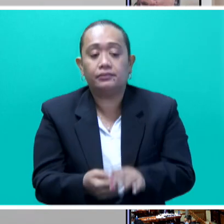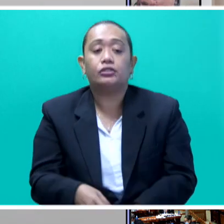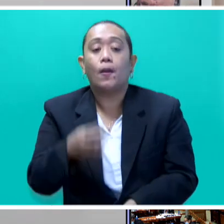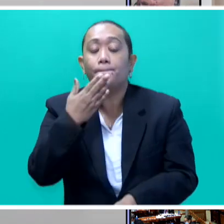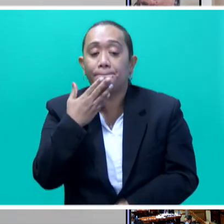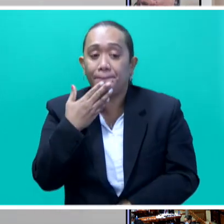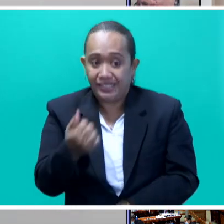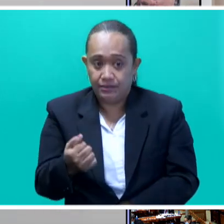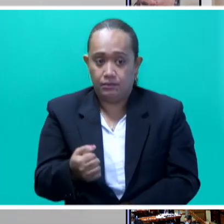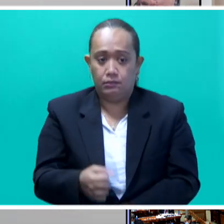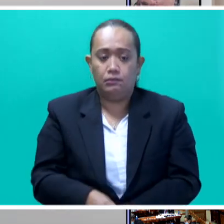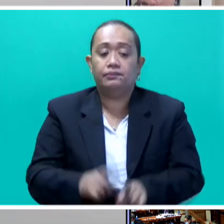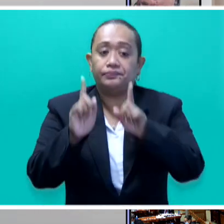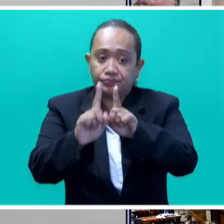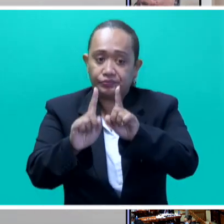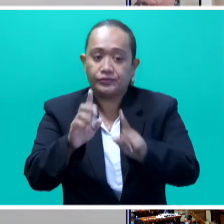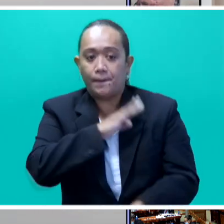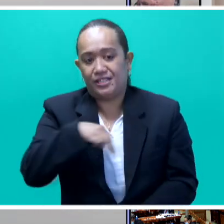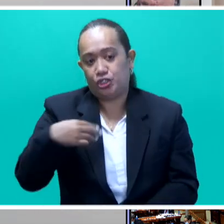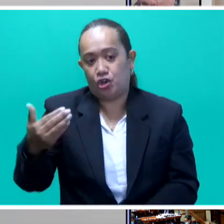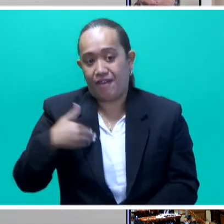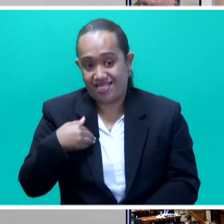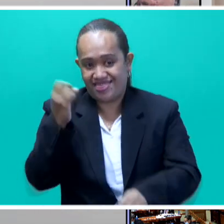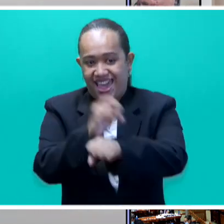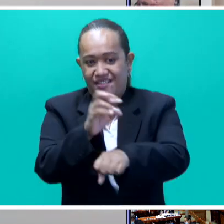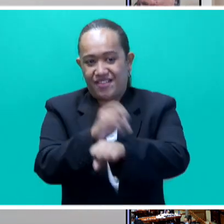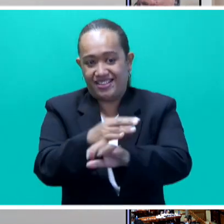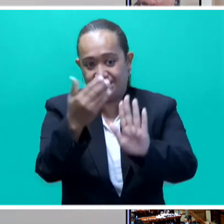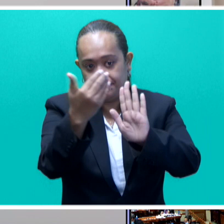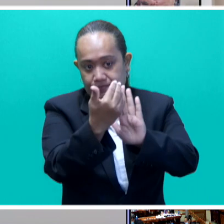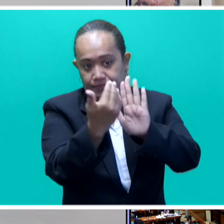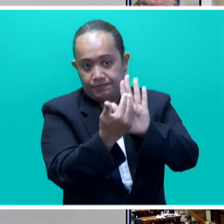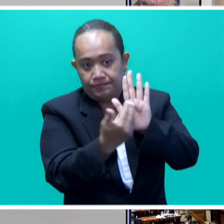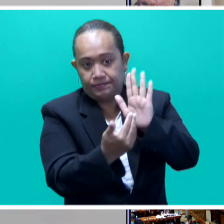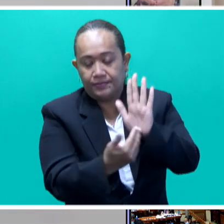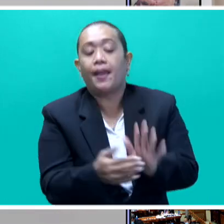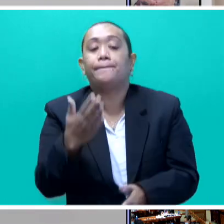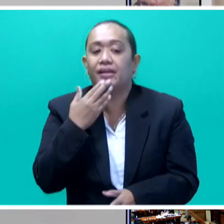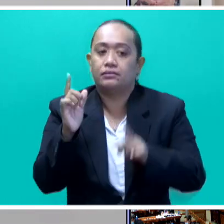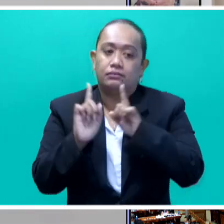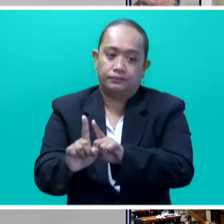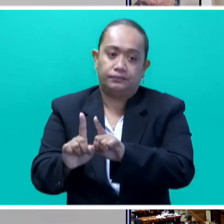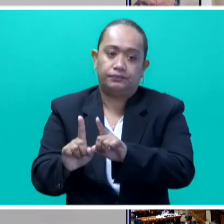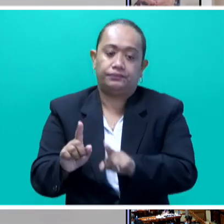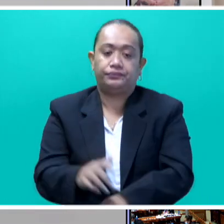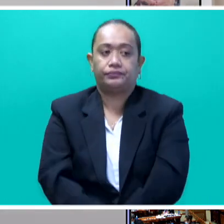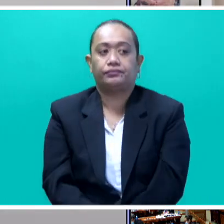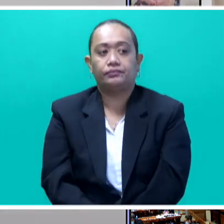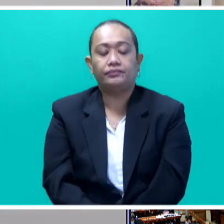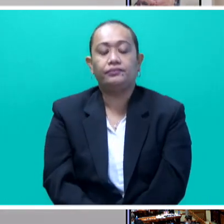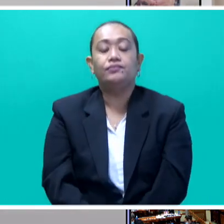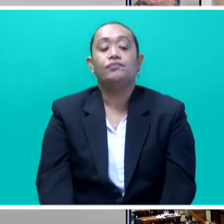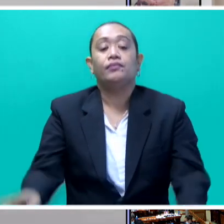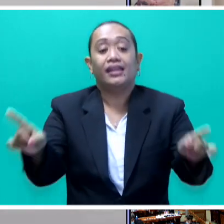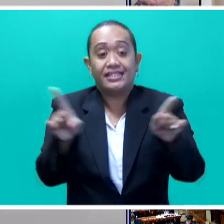That's what we need to aim for, Mr. Speaker, sir, because we'll never achieve 100% vaccination, even after kids above the age of